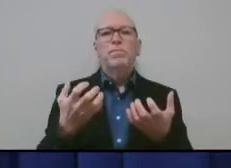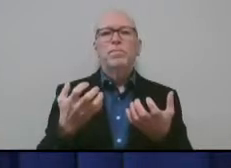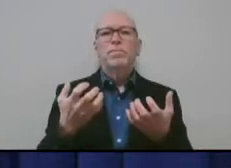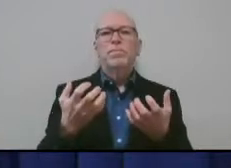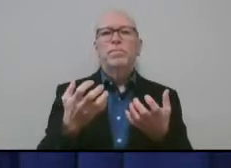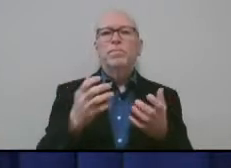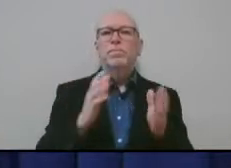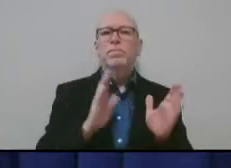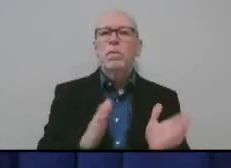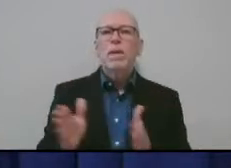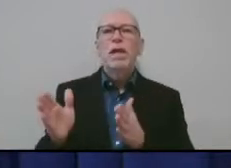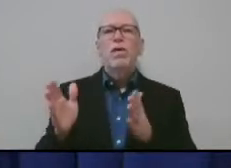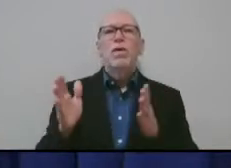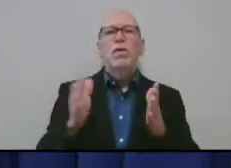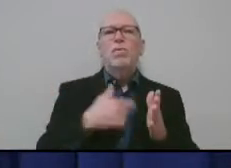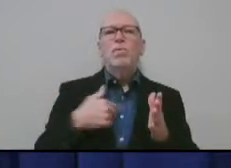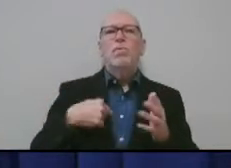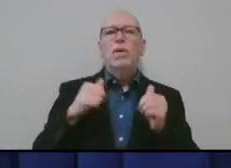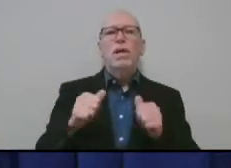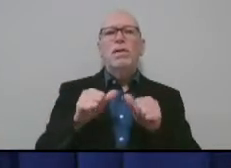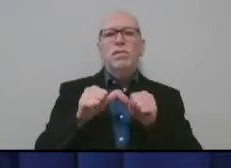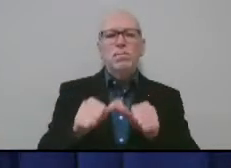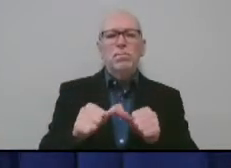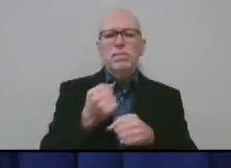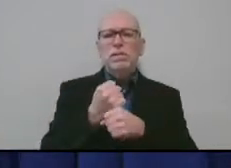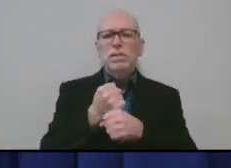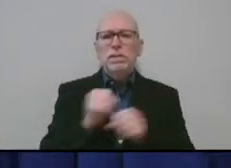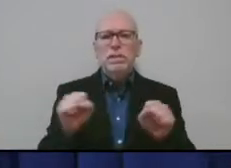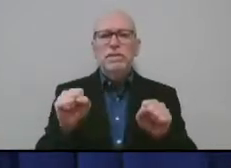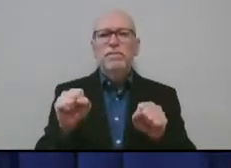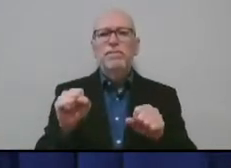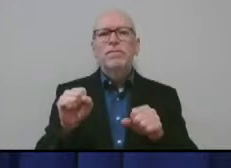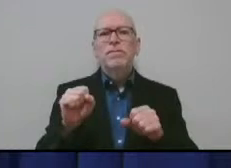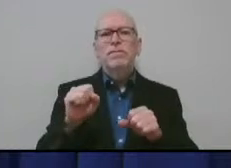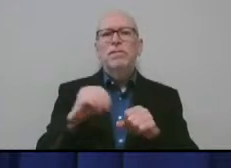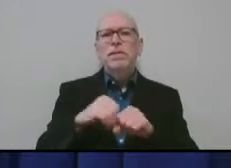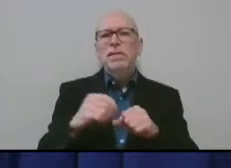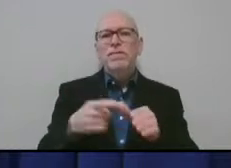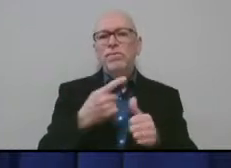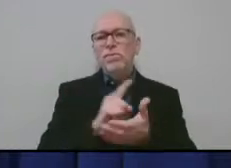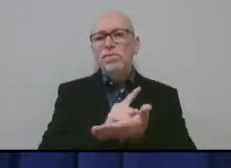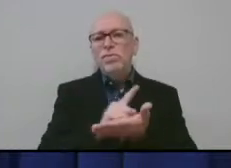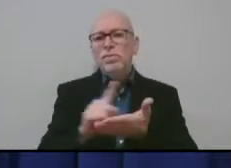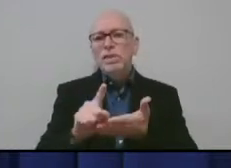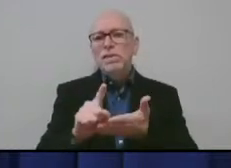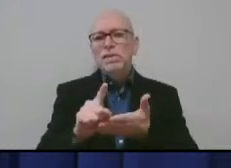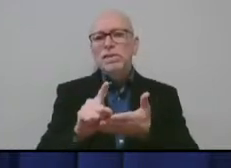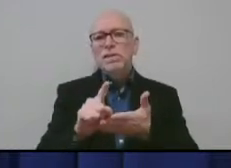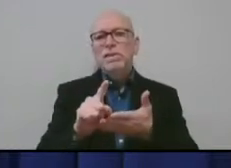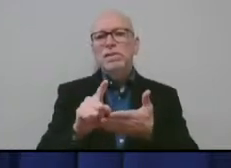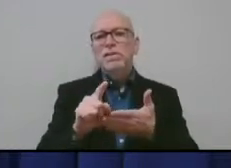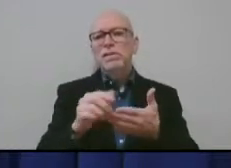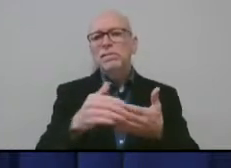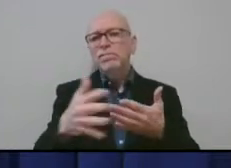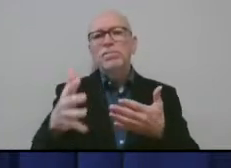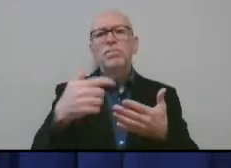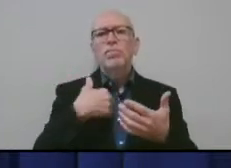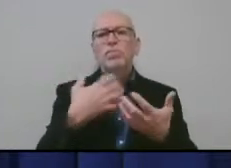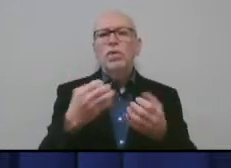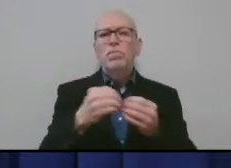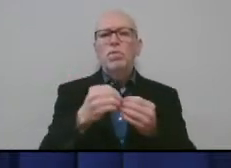to continue to safely, and as I said, maybe in the first week of this, safely and